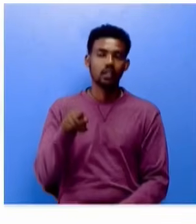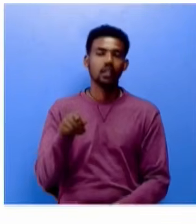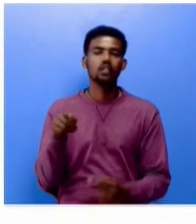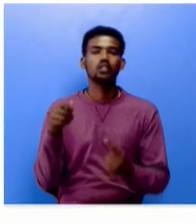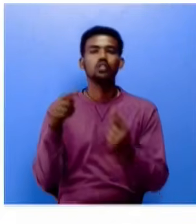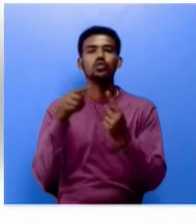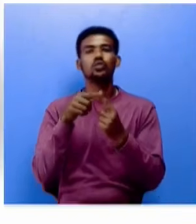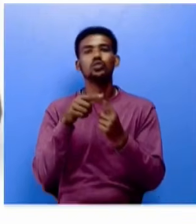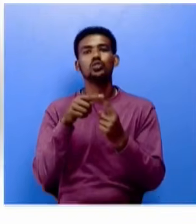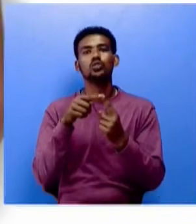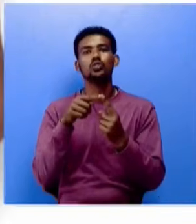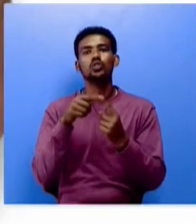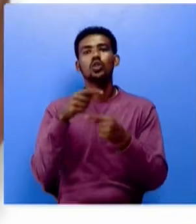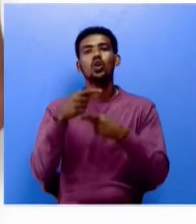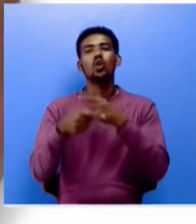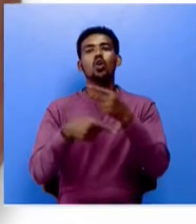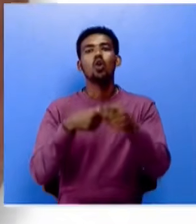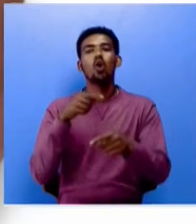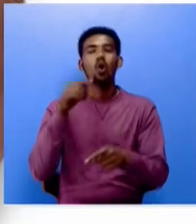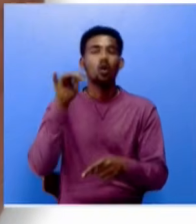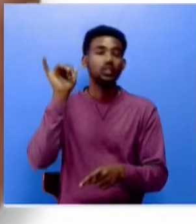to go there?